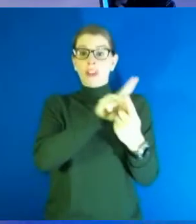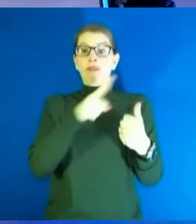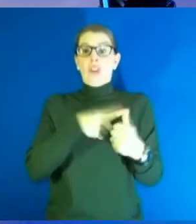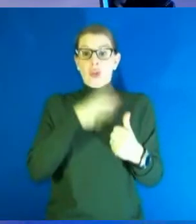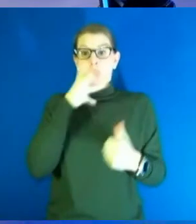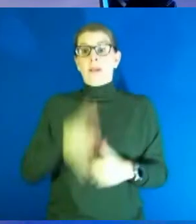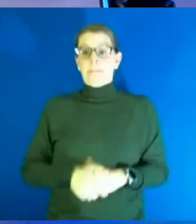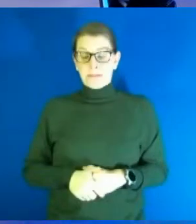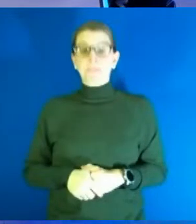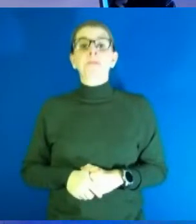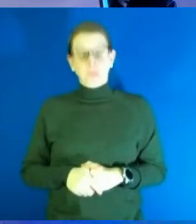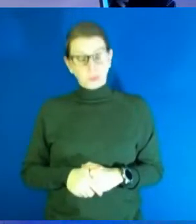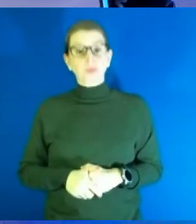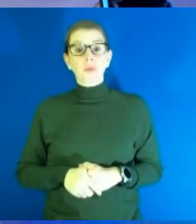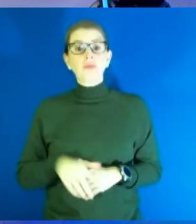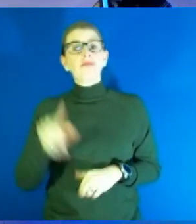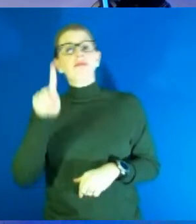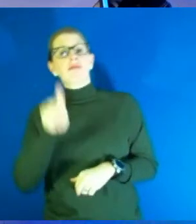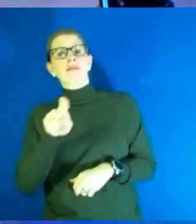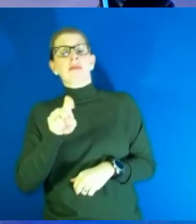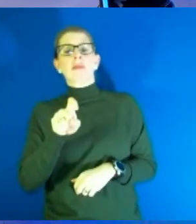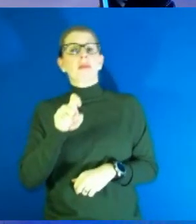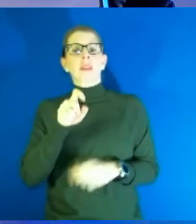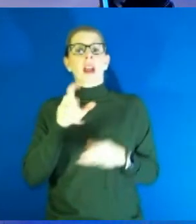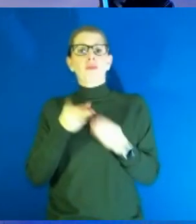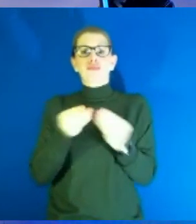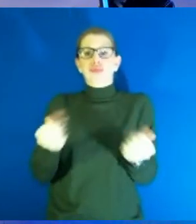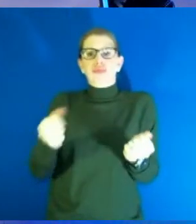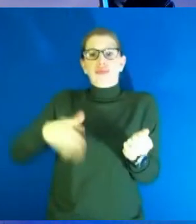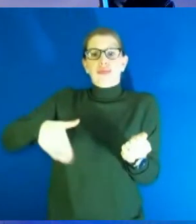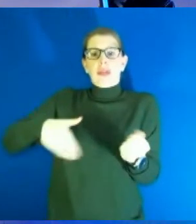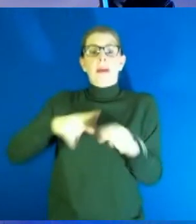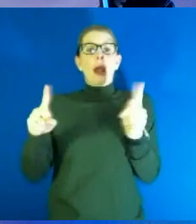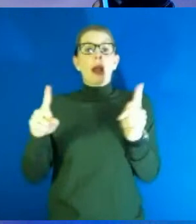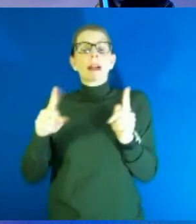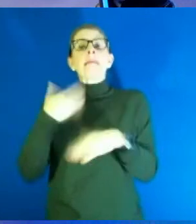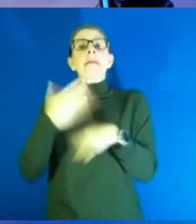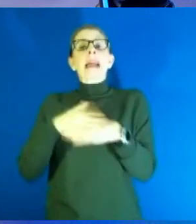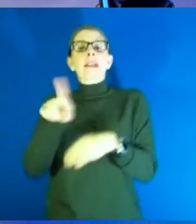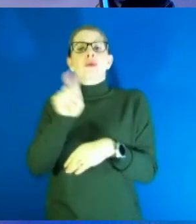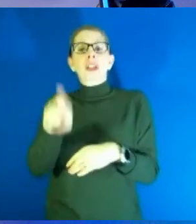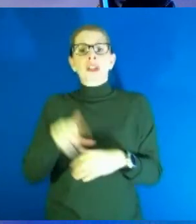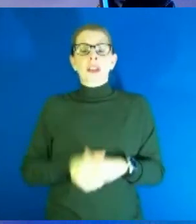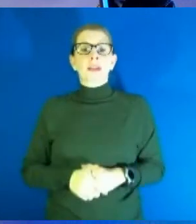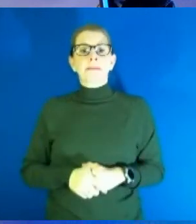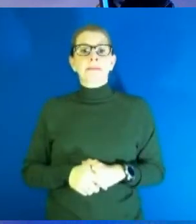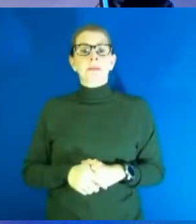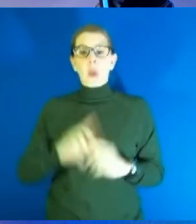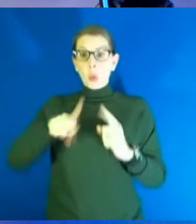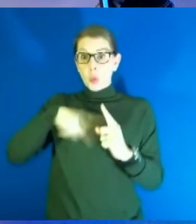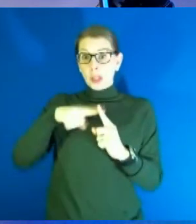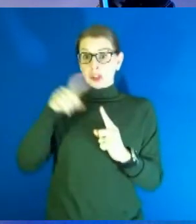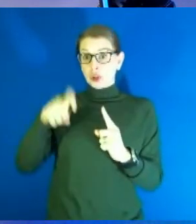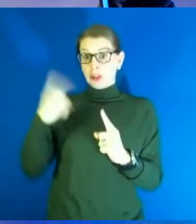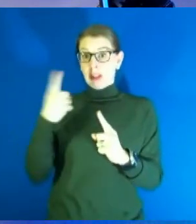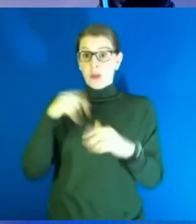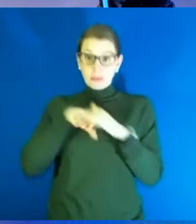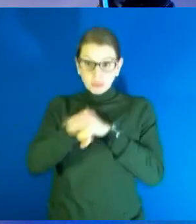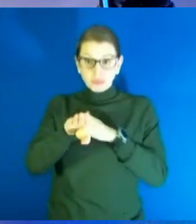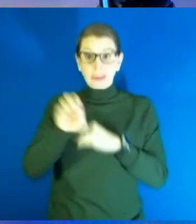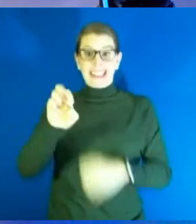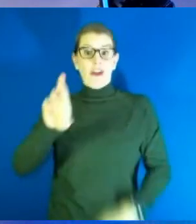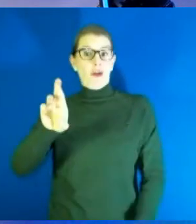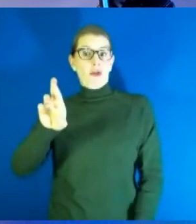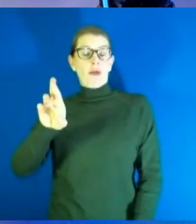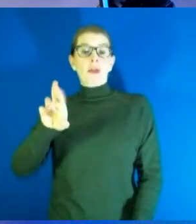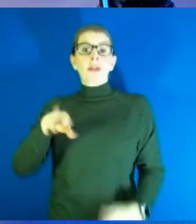So I want to ask you, because we're certainly not out of the woods, but that brings me to my next question, Dr. Marshall, is when should someone come to the ER? Help us kind